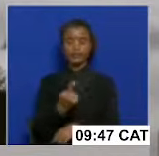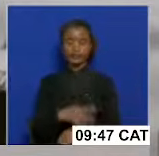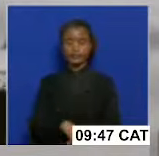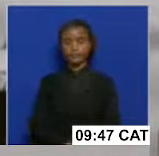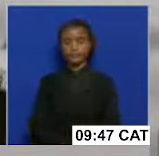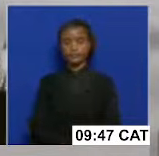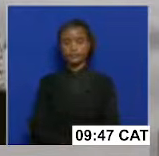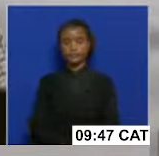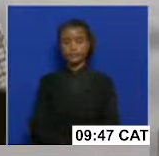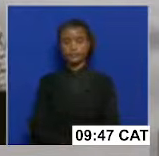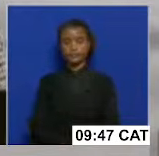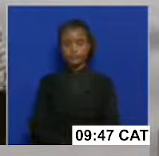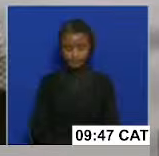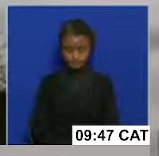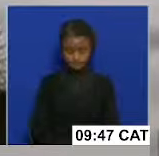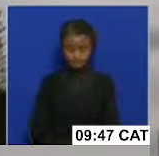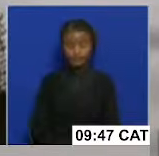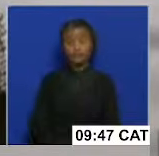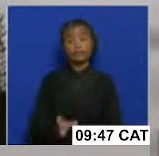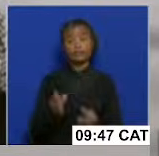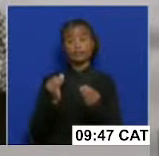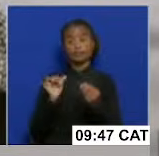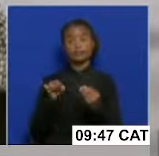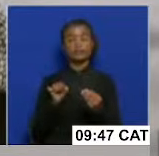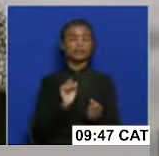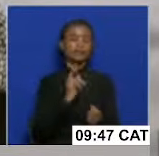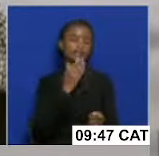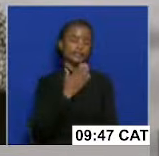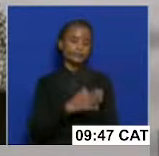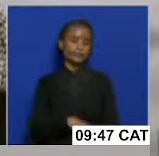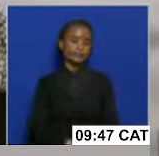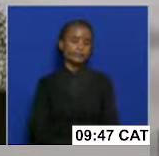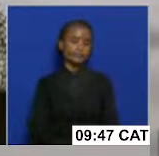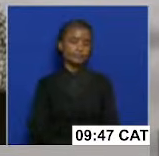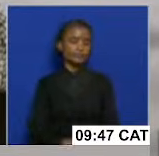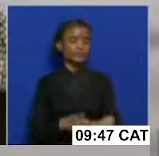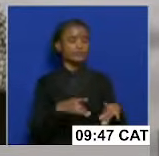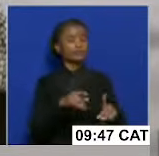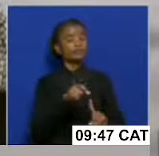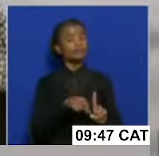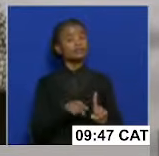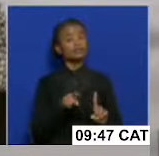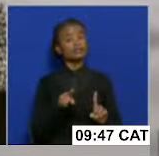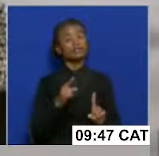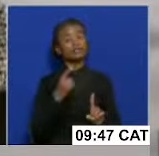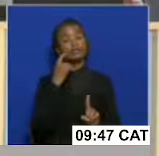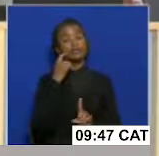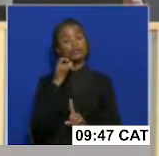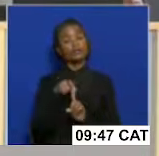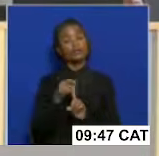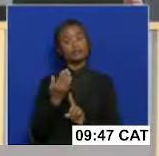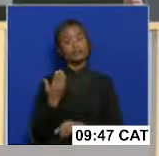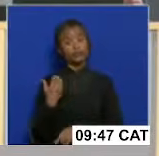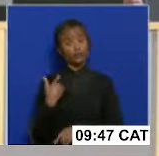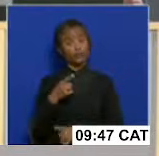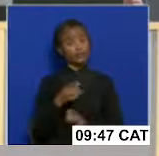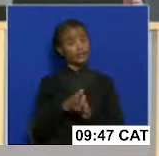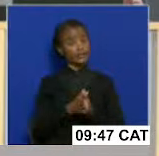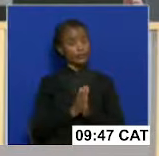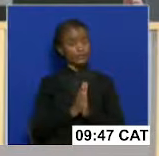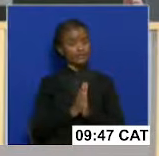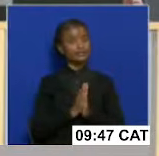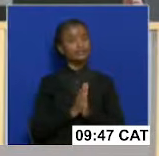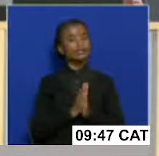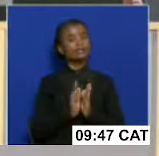Okay, I'm there. Thank you. Chairperson, the witness had earlier requested if she could read